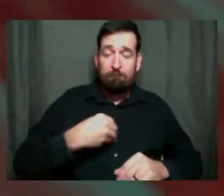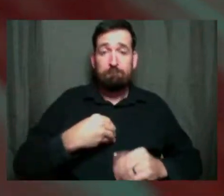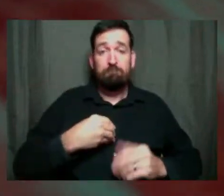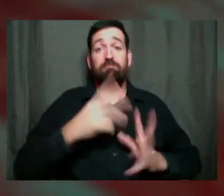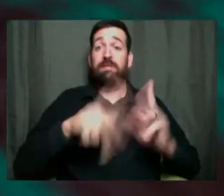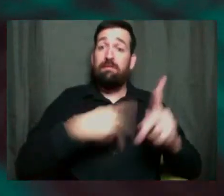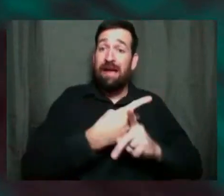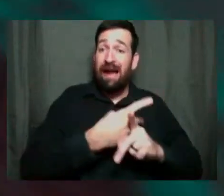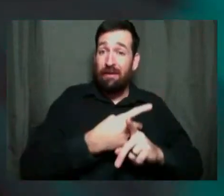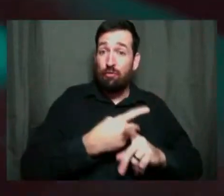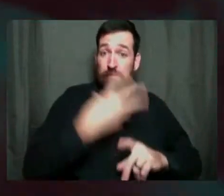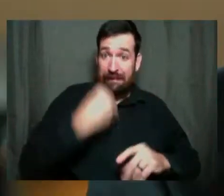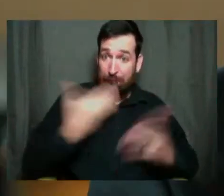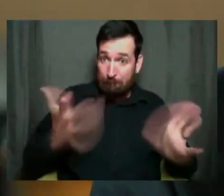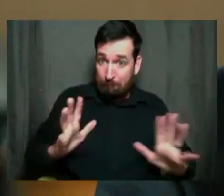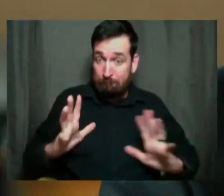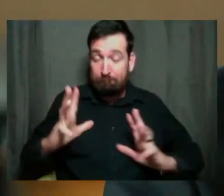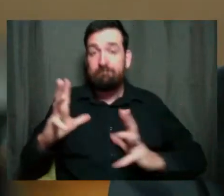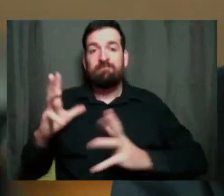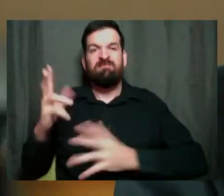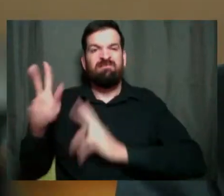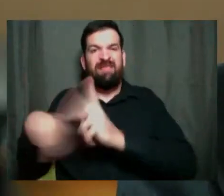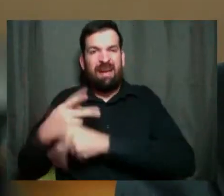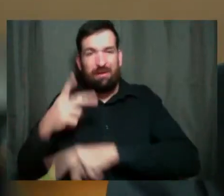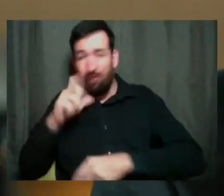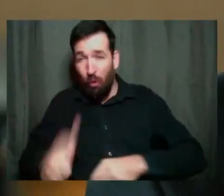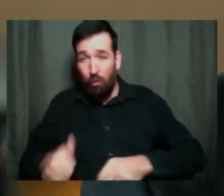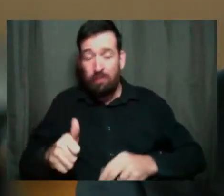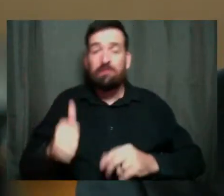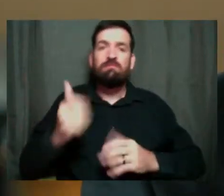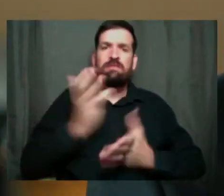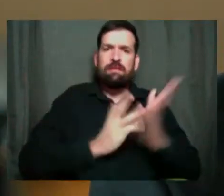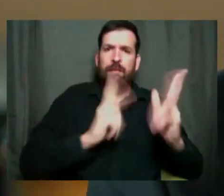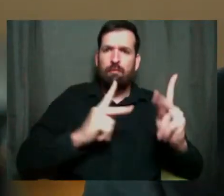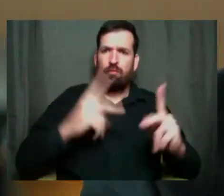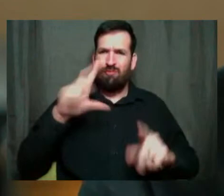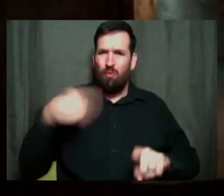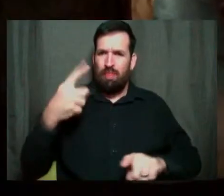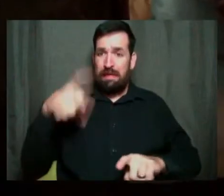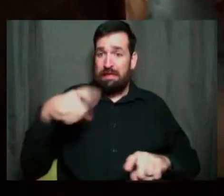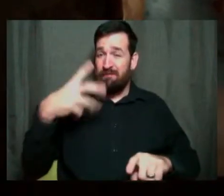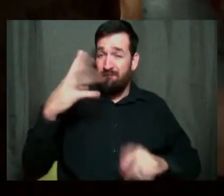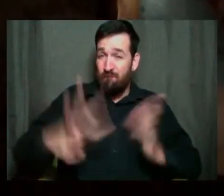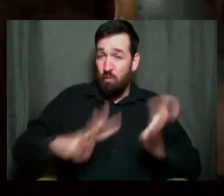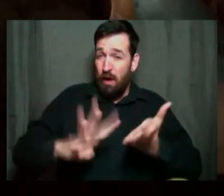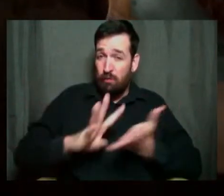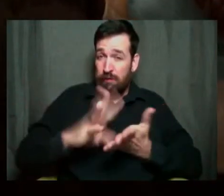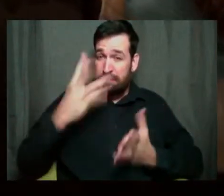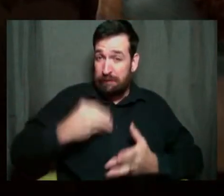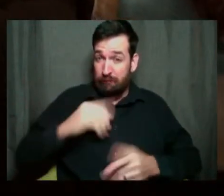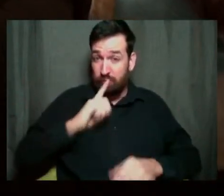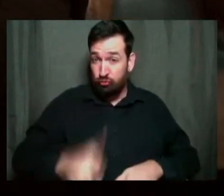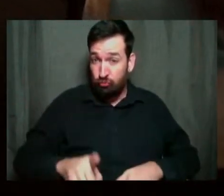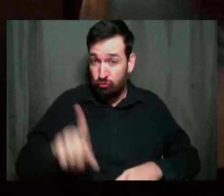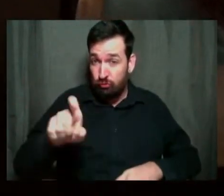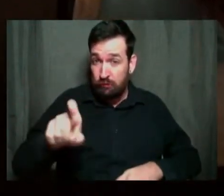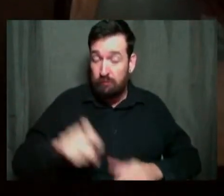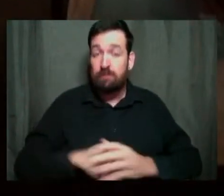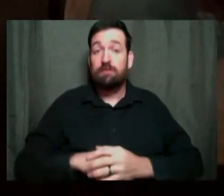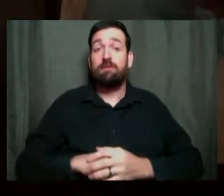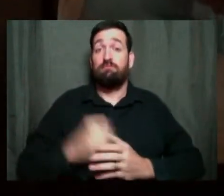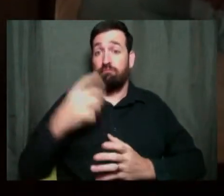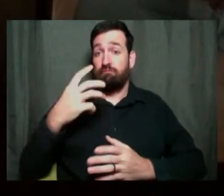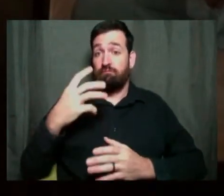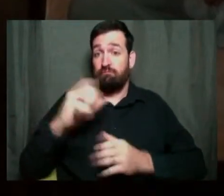much do you really need? And who are these people who say they only need 4 hours of sleep? And is that true? And does COVID